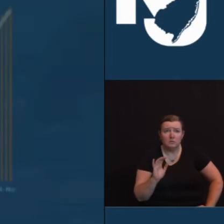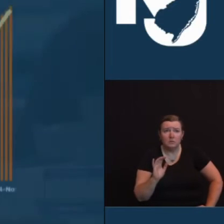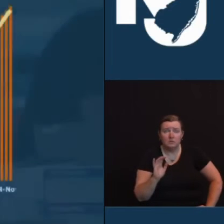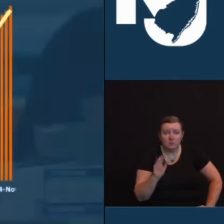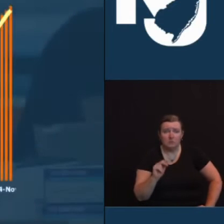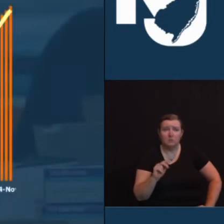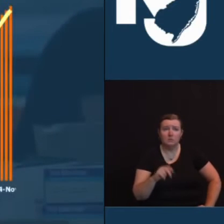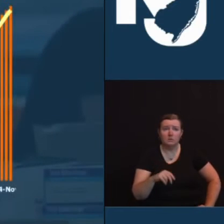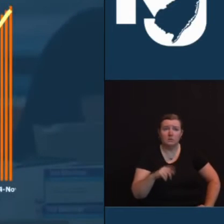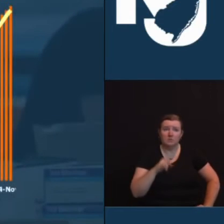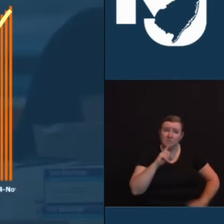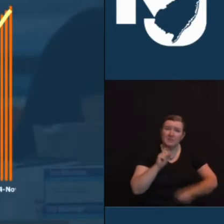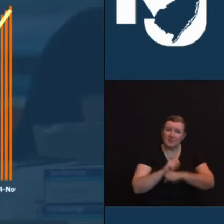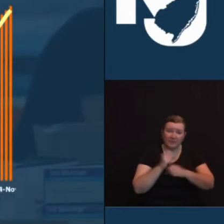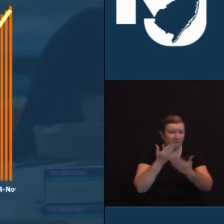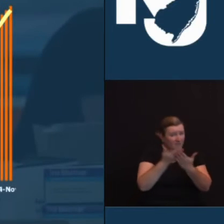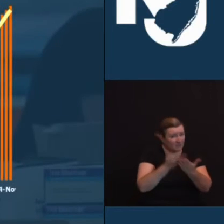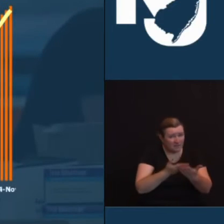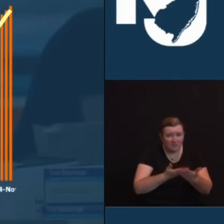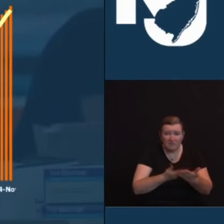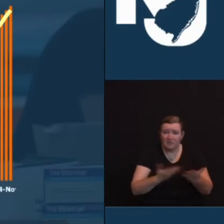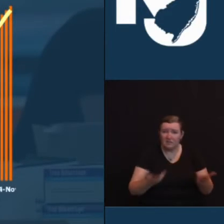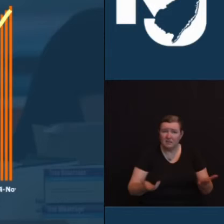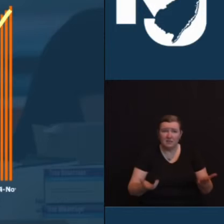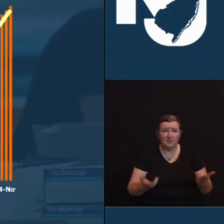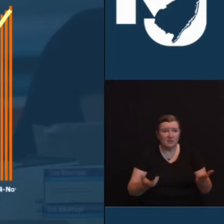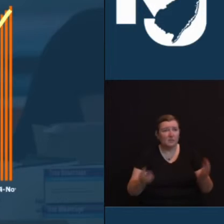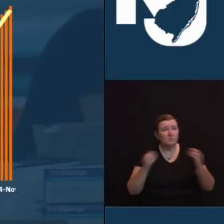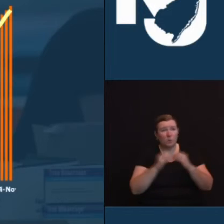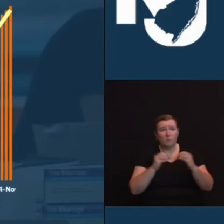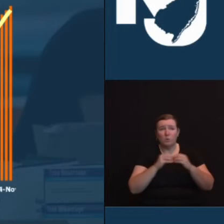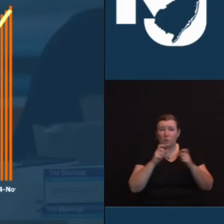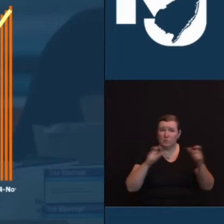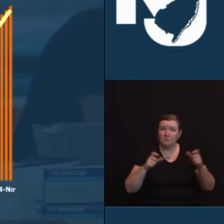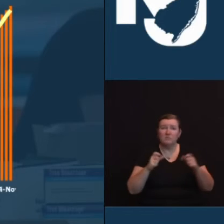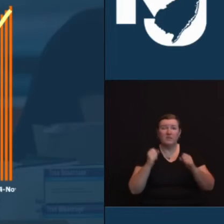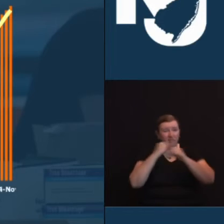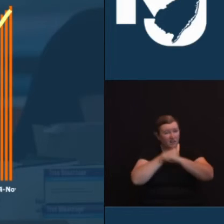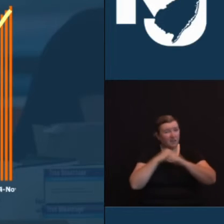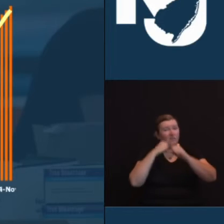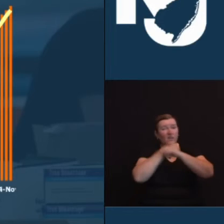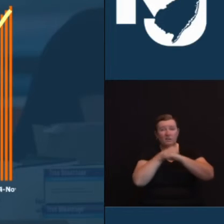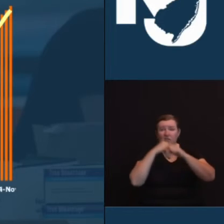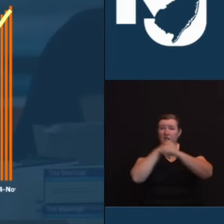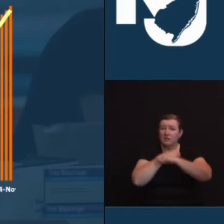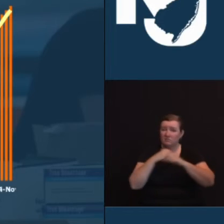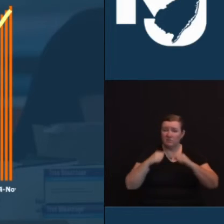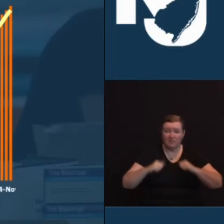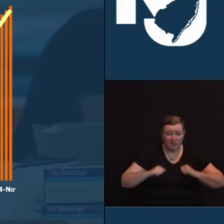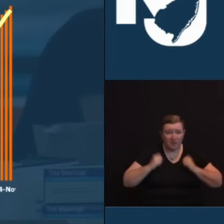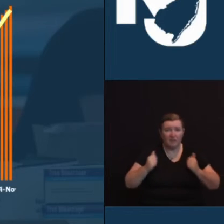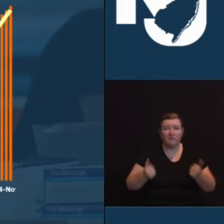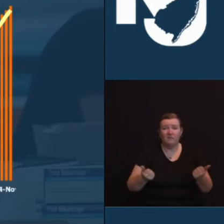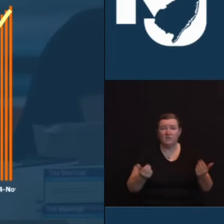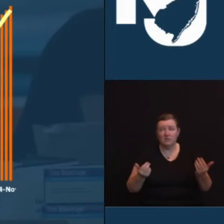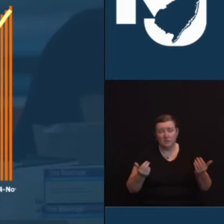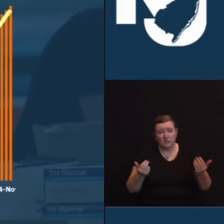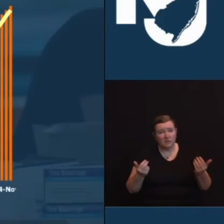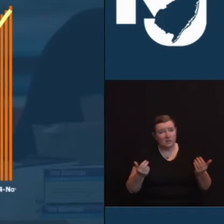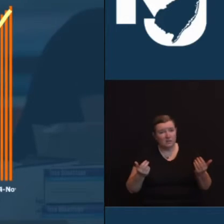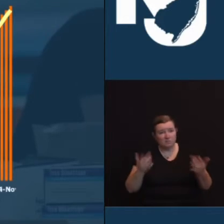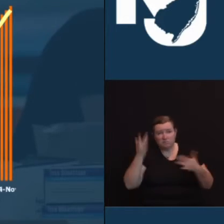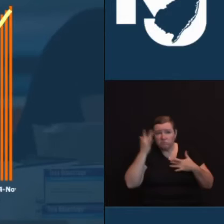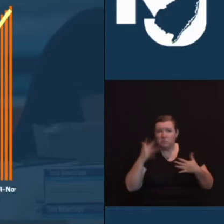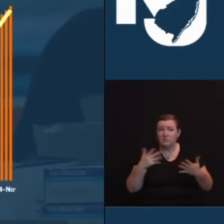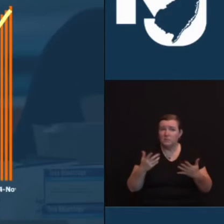cold facts. More and more people are fighting for their lives against COVID-19 as we sit here, and we are now seeing an increase in the numbers of